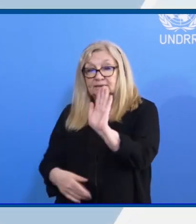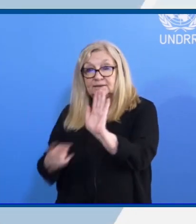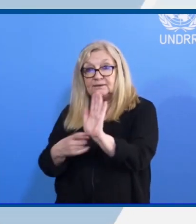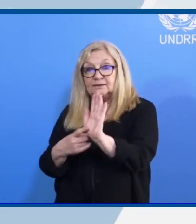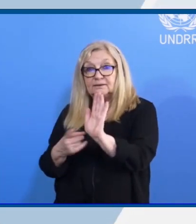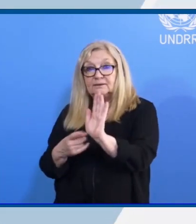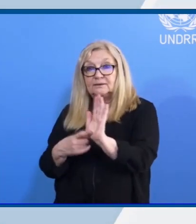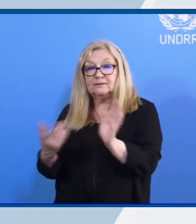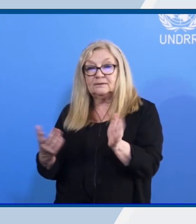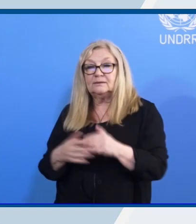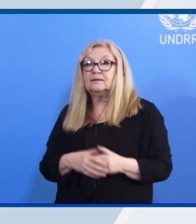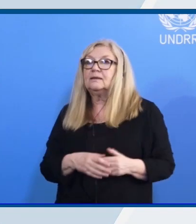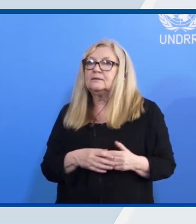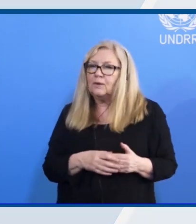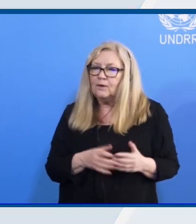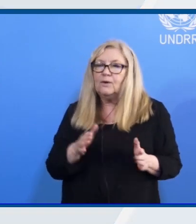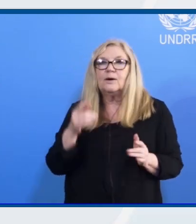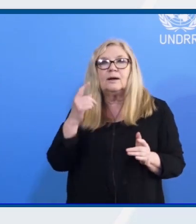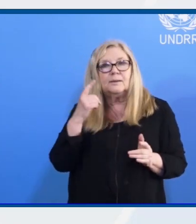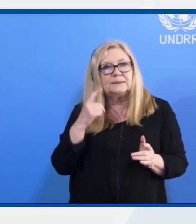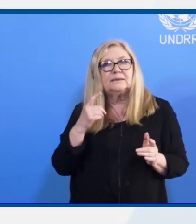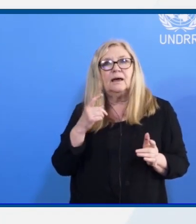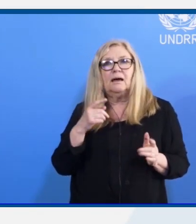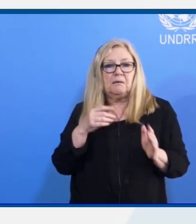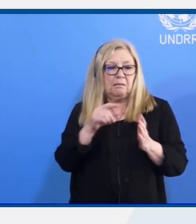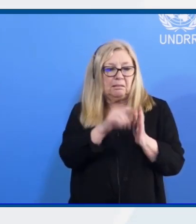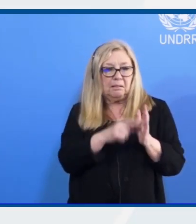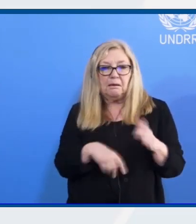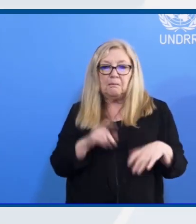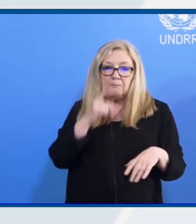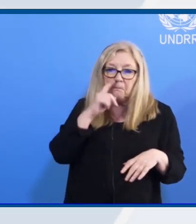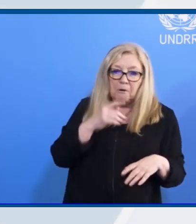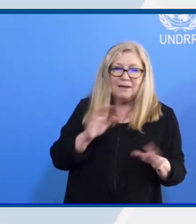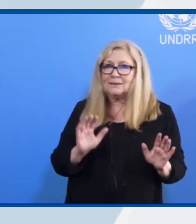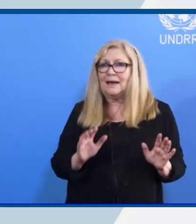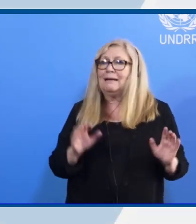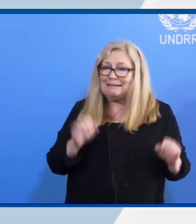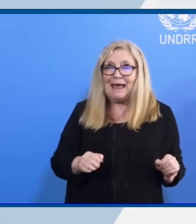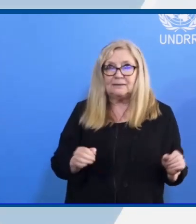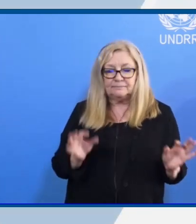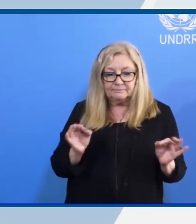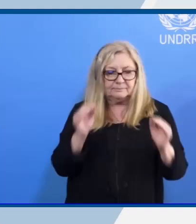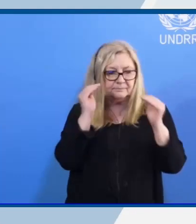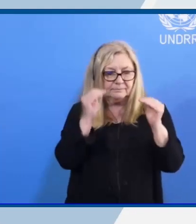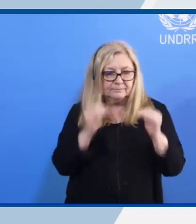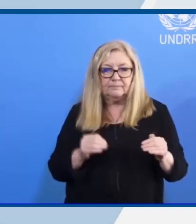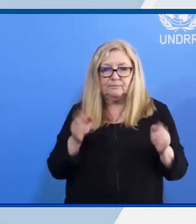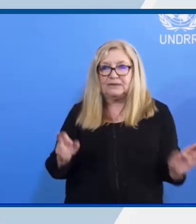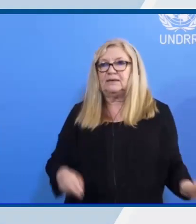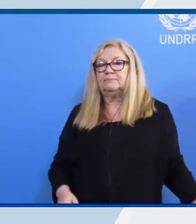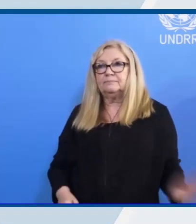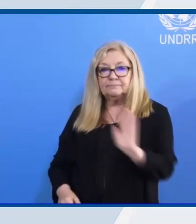financial interventions need to be big, boring, and repetitive. Thank you. Excellent. Godavari, please.